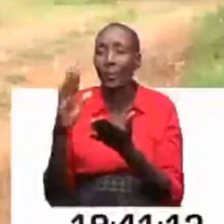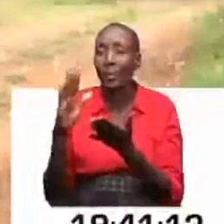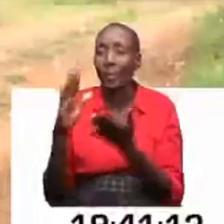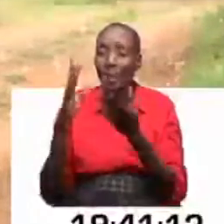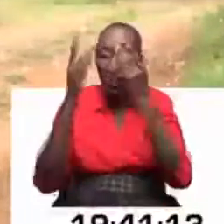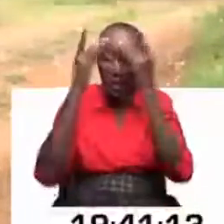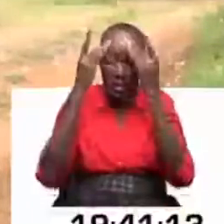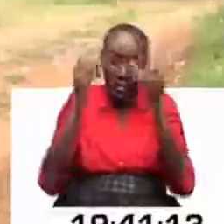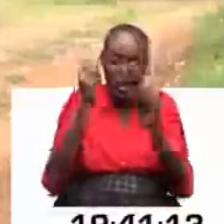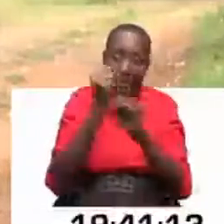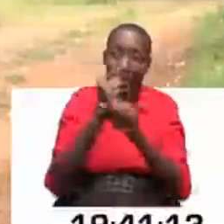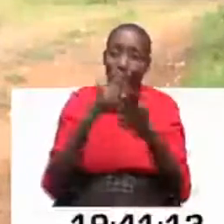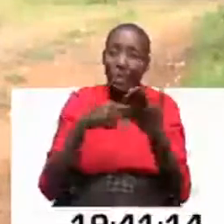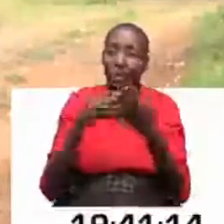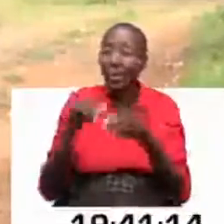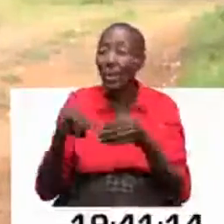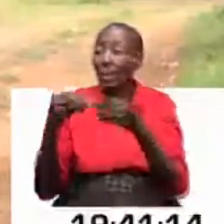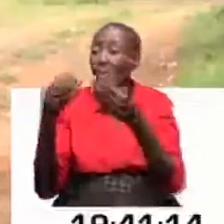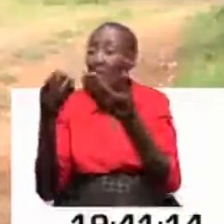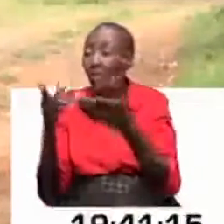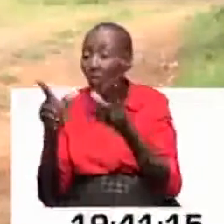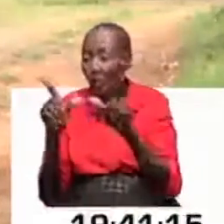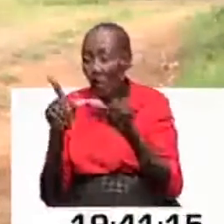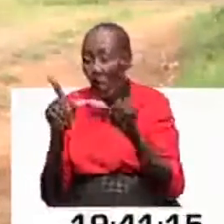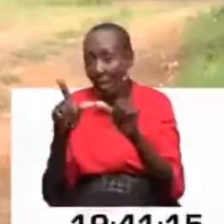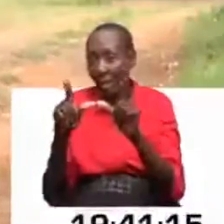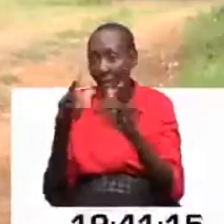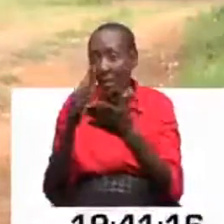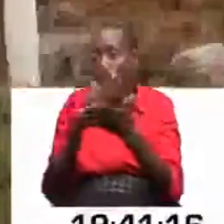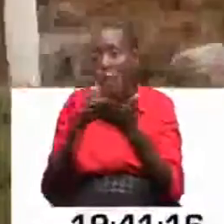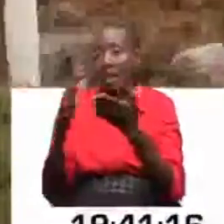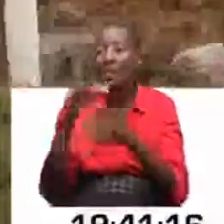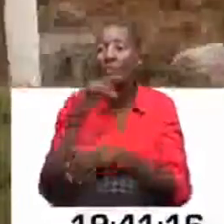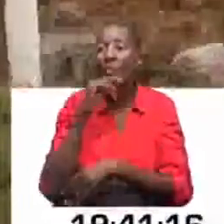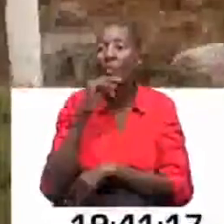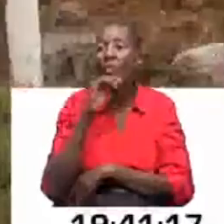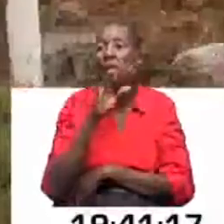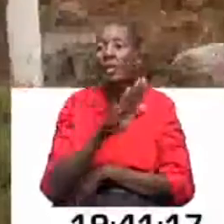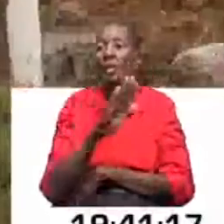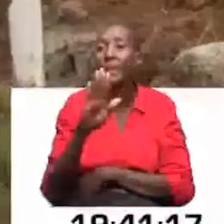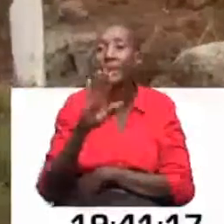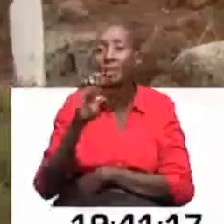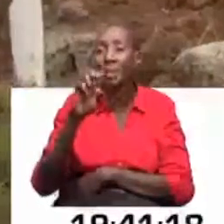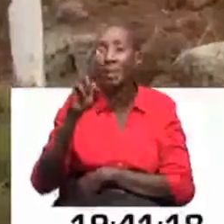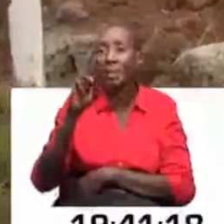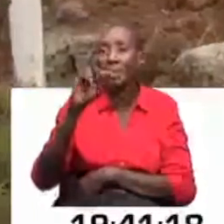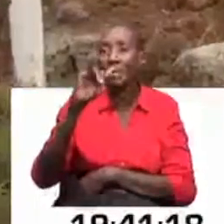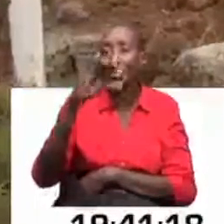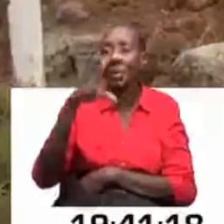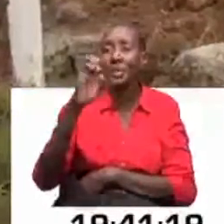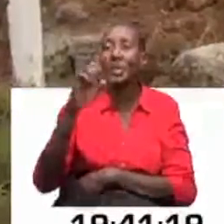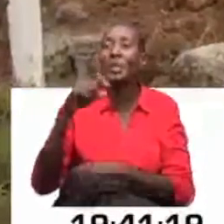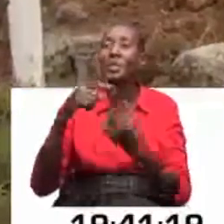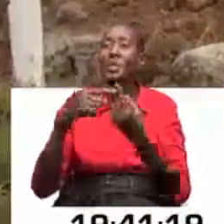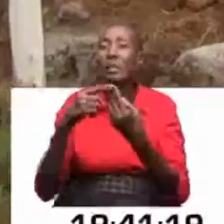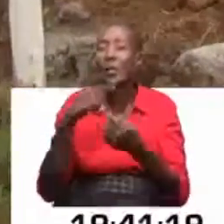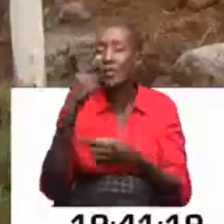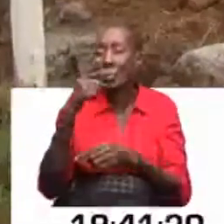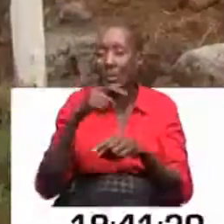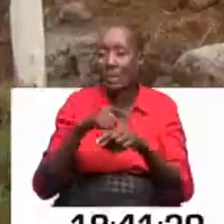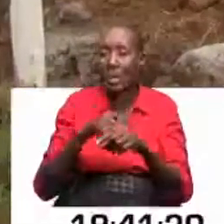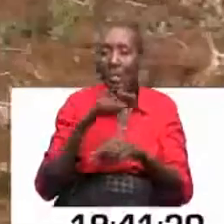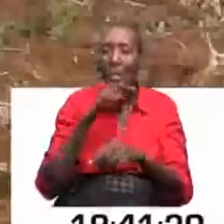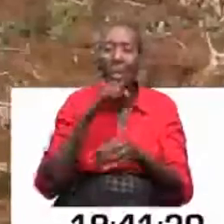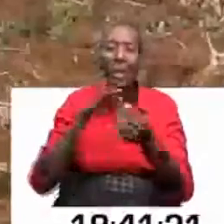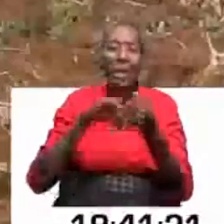to do your portion in the portion of their dunis anasema Tangu mumew aage dunia ameku